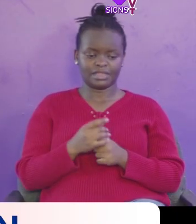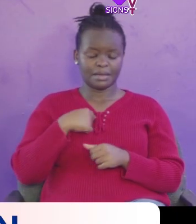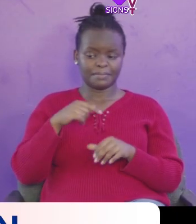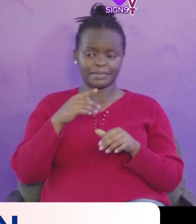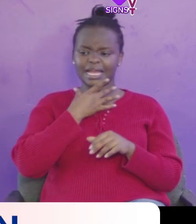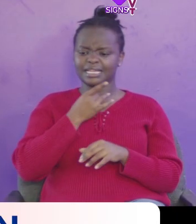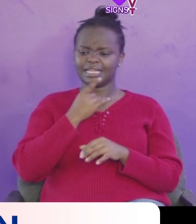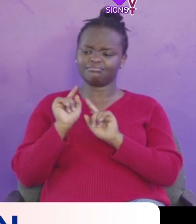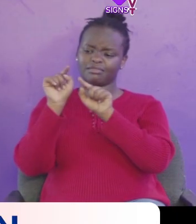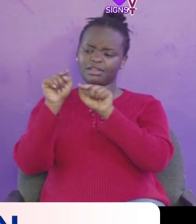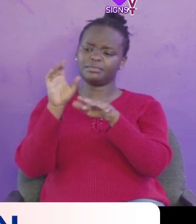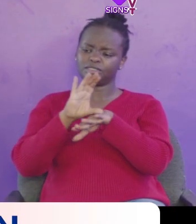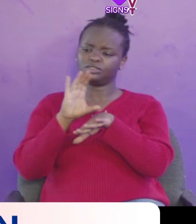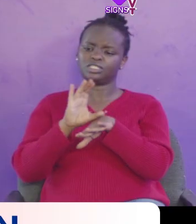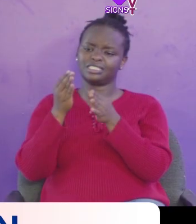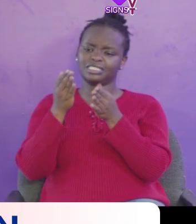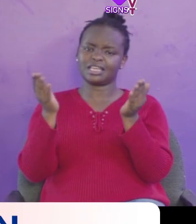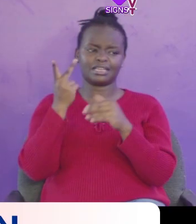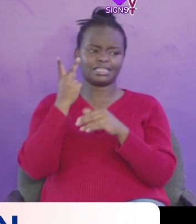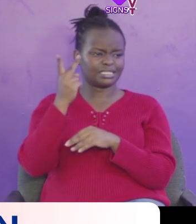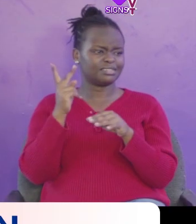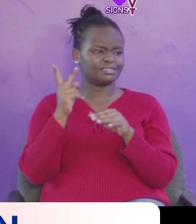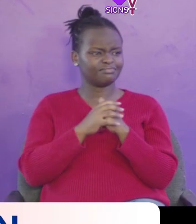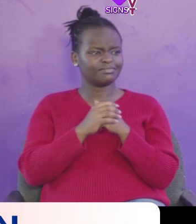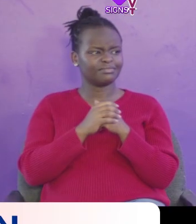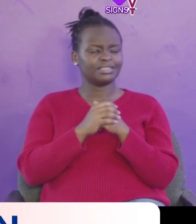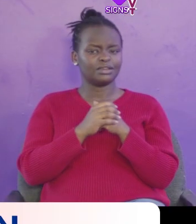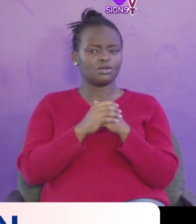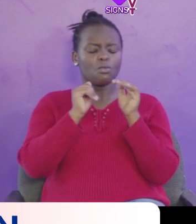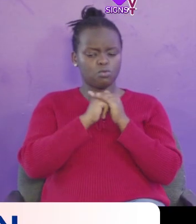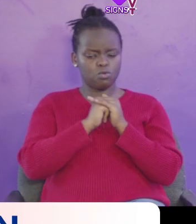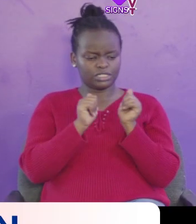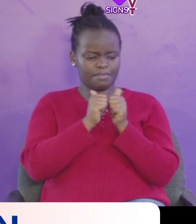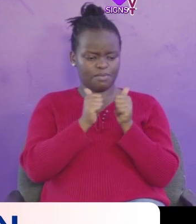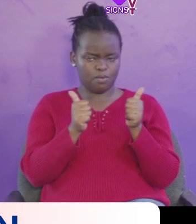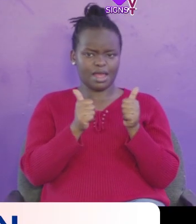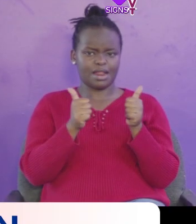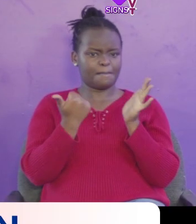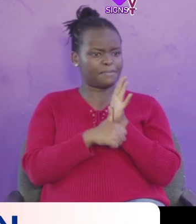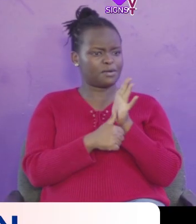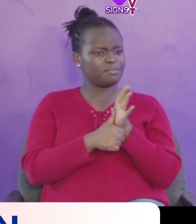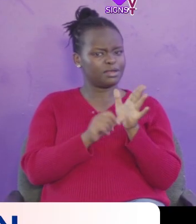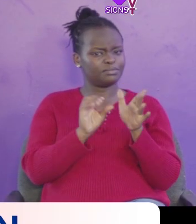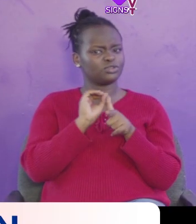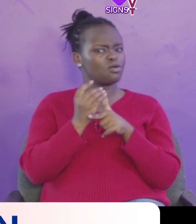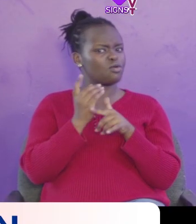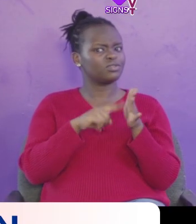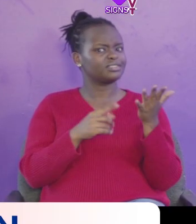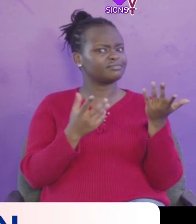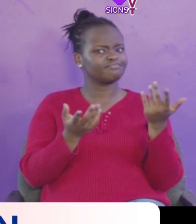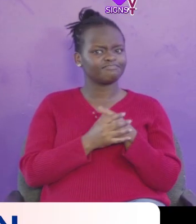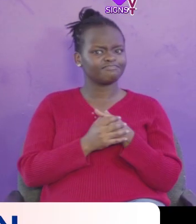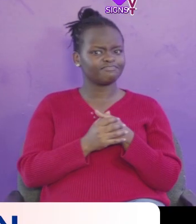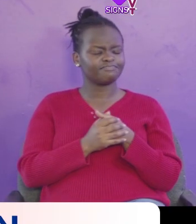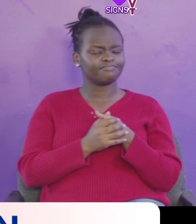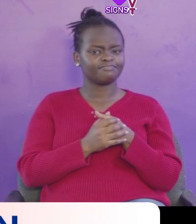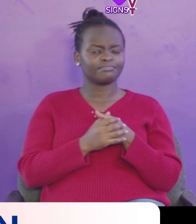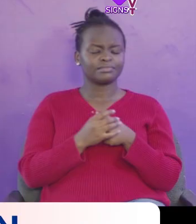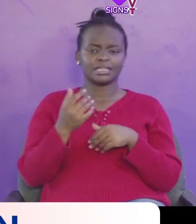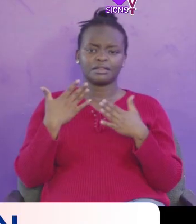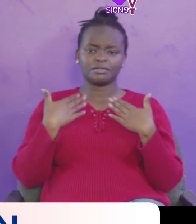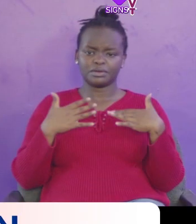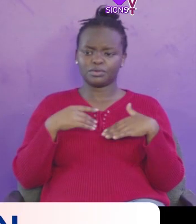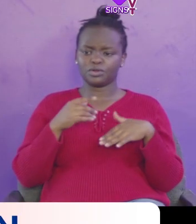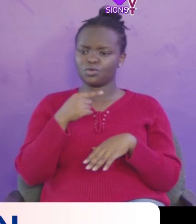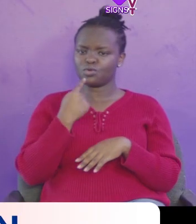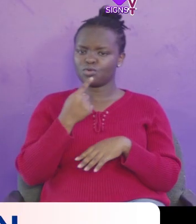there because mi wana watu wa pale nikawa na worship genuinely. Ni shida ndio inawafanya ama nini? Sio shida. Na watu pia wanaishi ghetto,